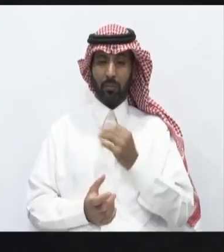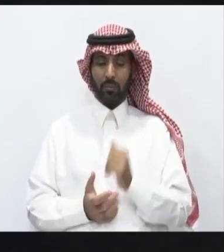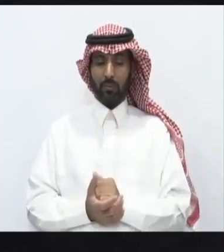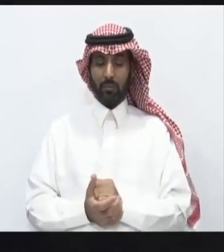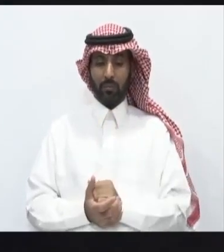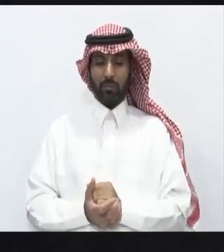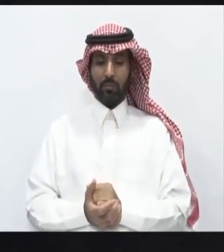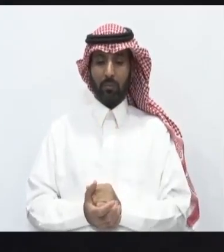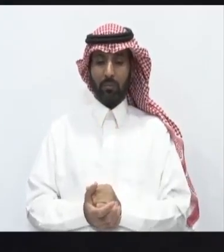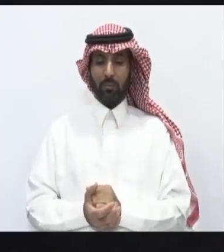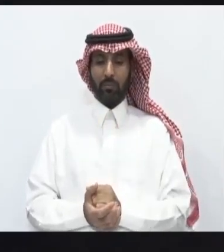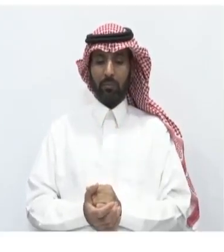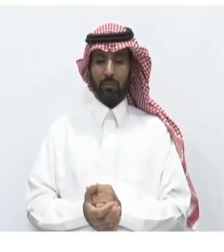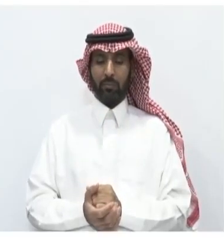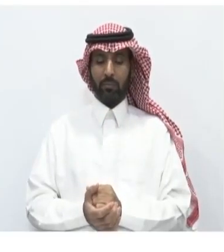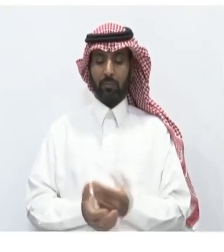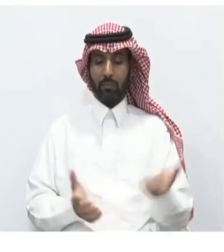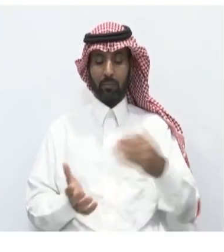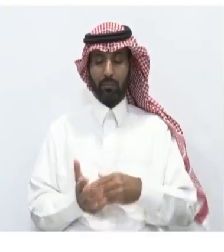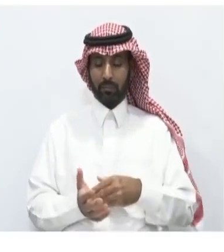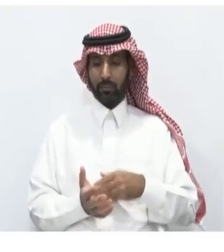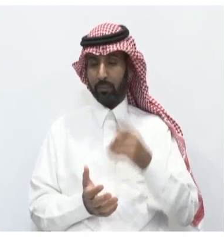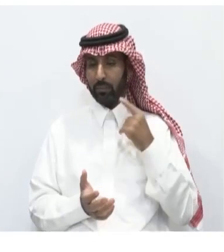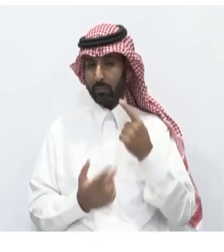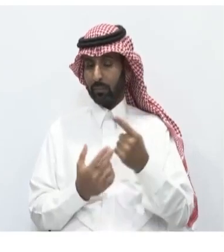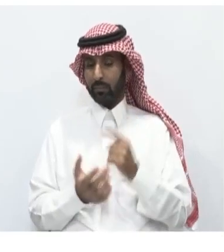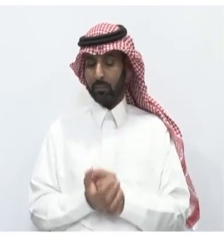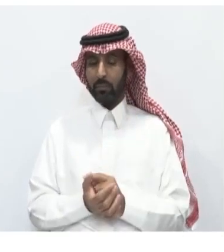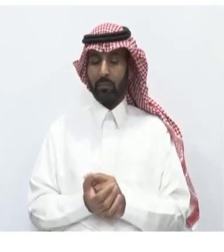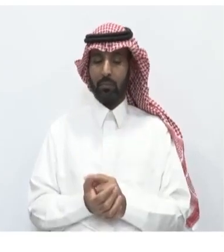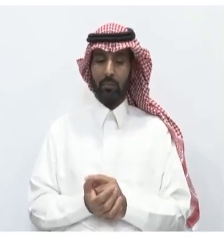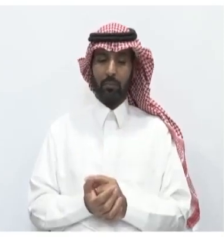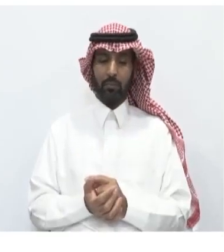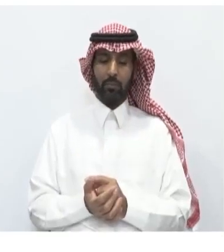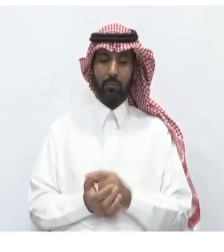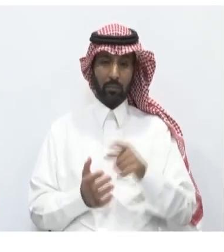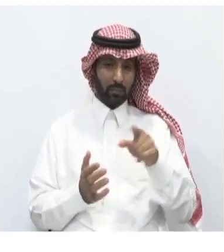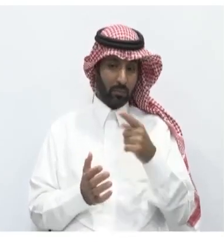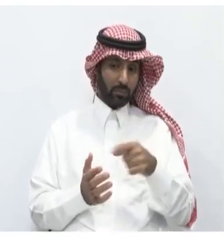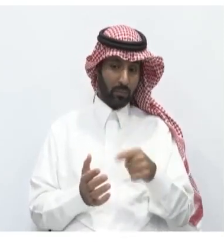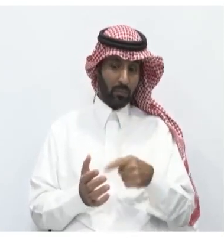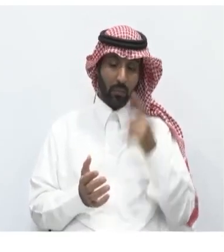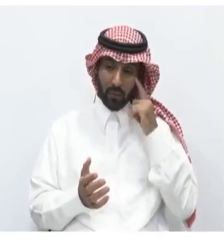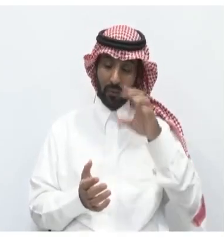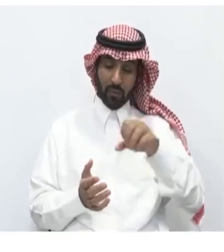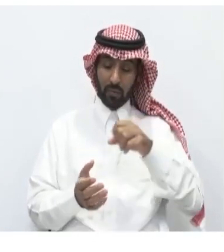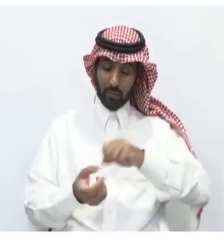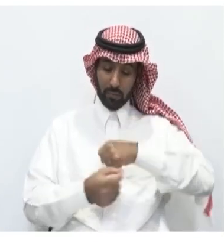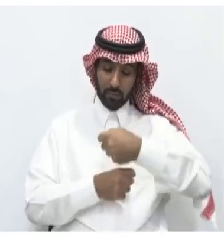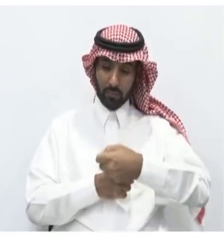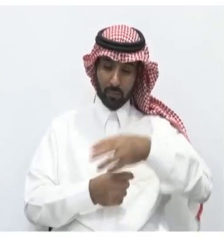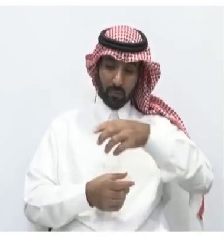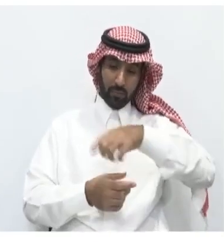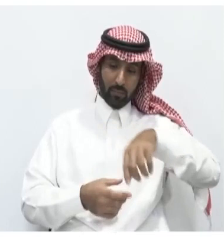we thought. So let's listen again now. Listen to the experienced traveler talk about the backpack for backpacking through Europe.